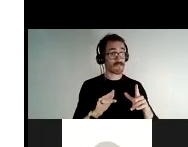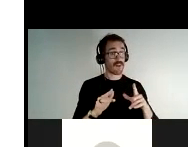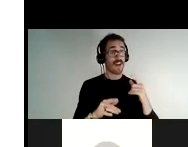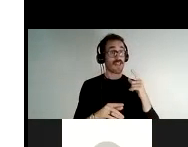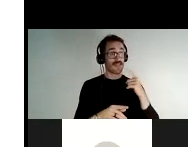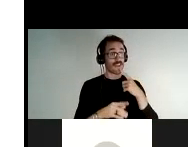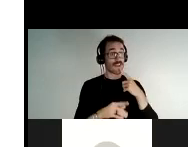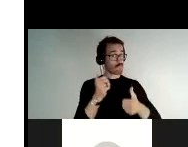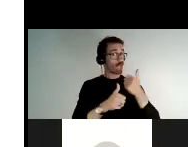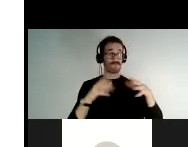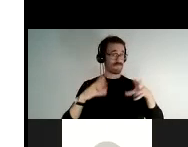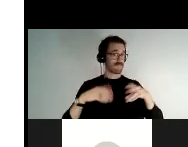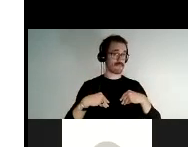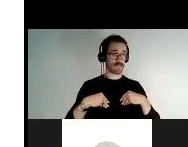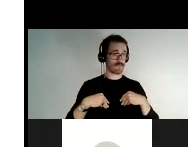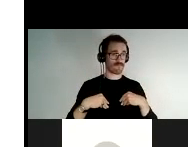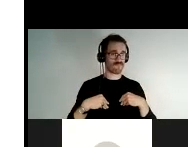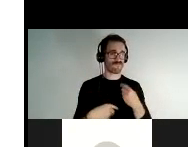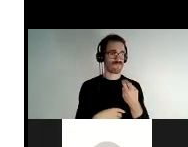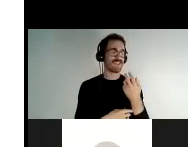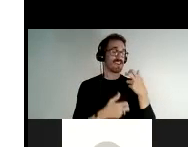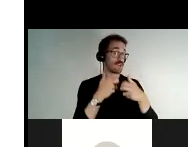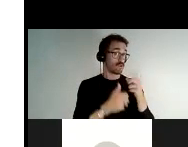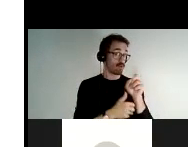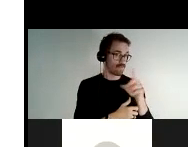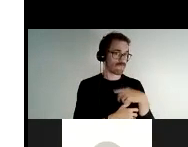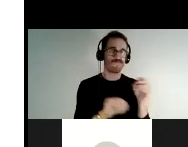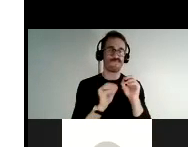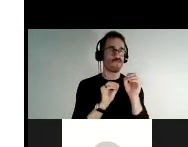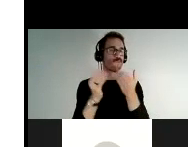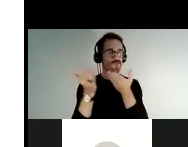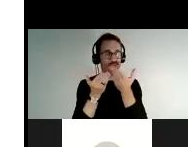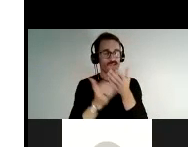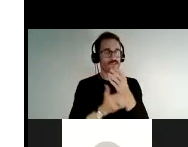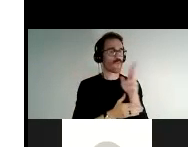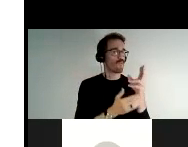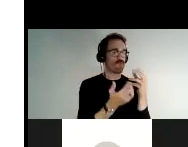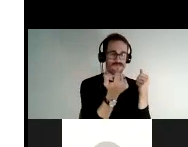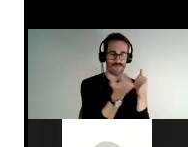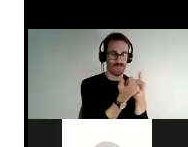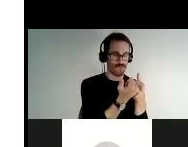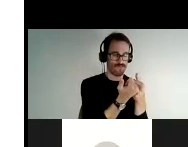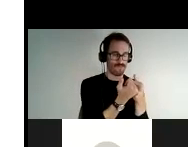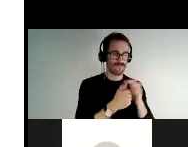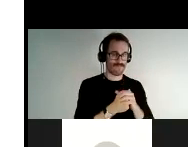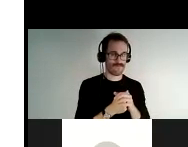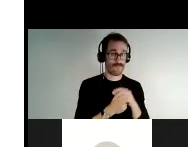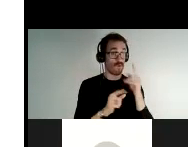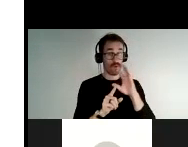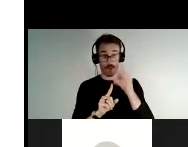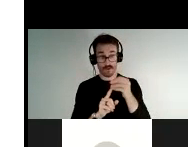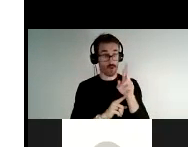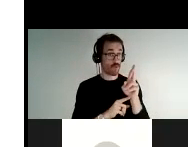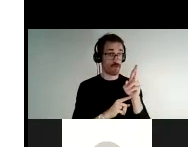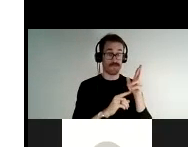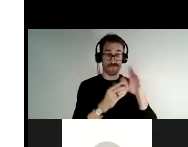think the problem is lack of services and support for us culturally and socially. You know, most of us